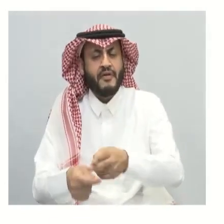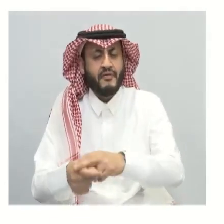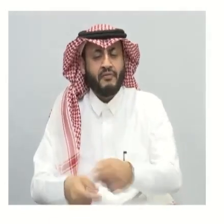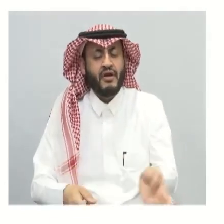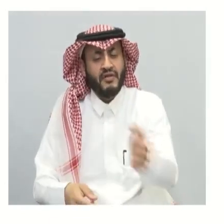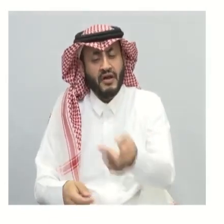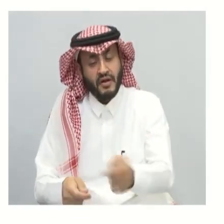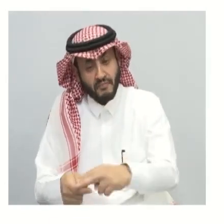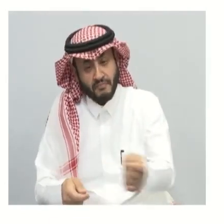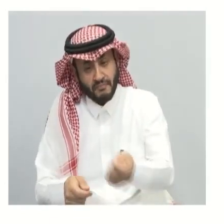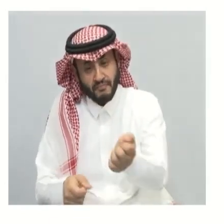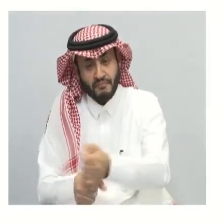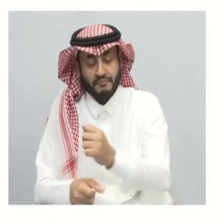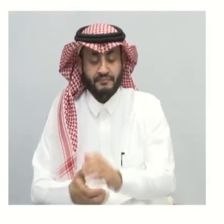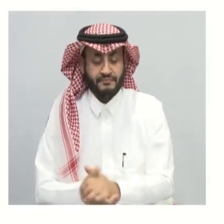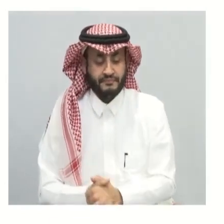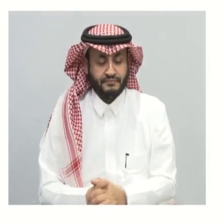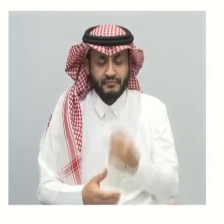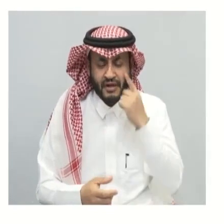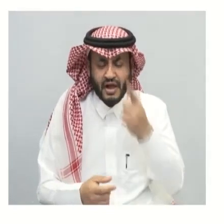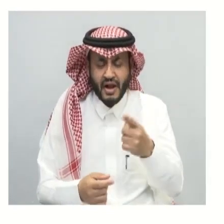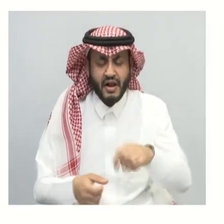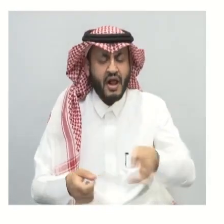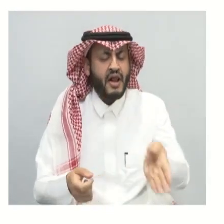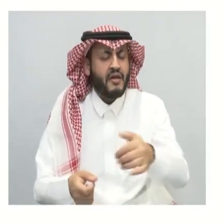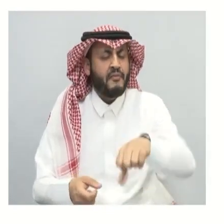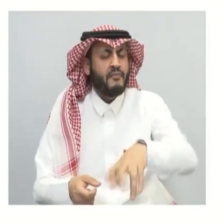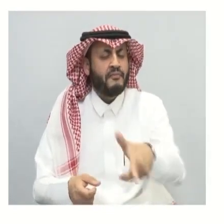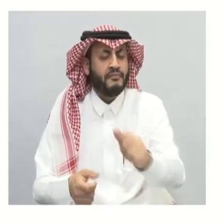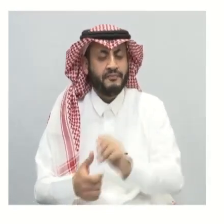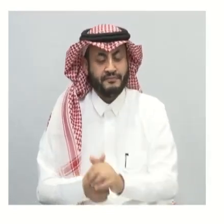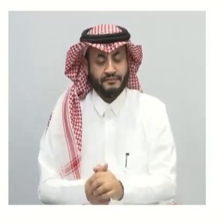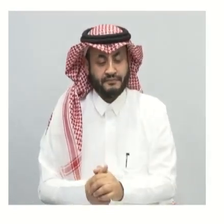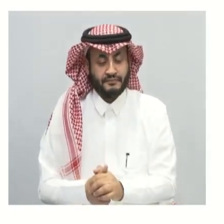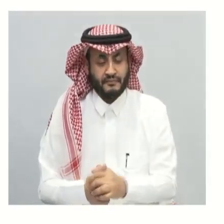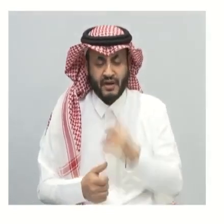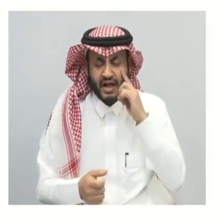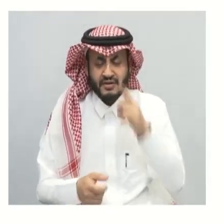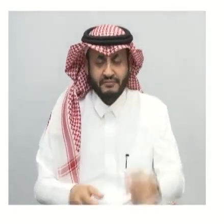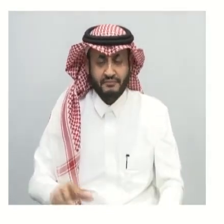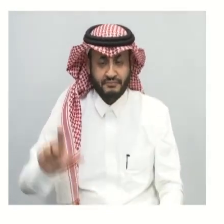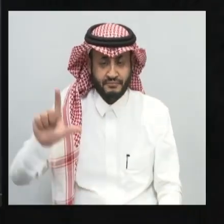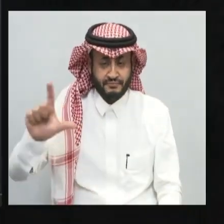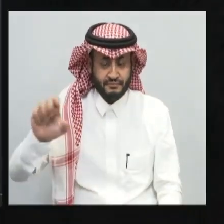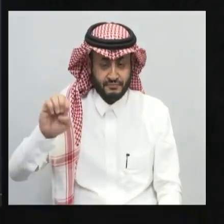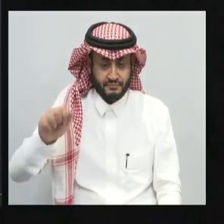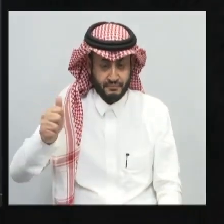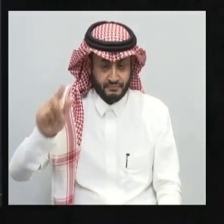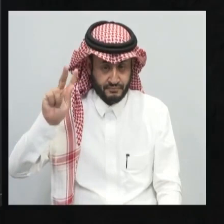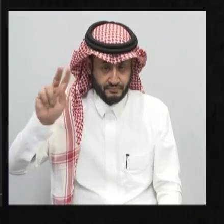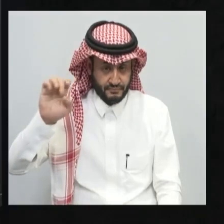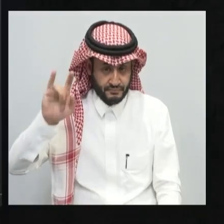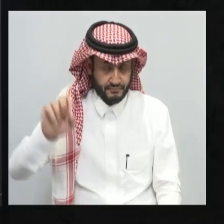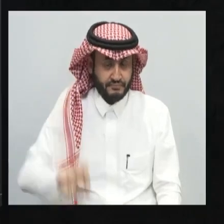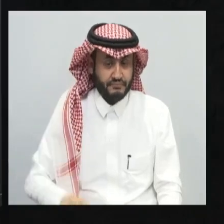again. So in here, what's wrong with this one? We can say a leaky pipe. It's a pipe and